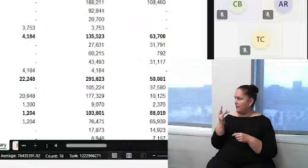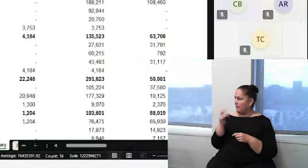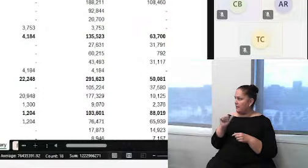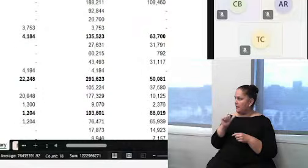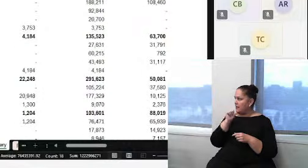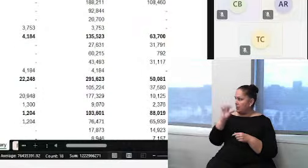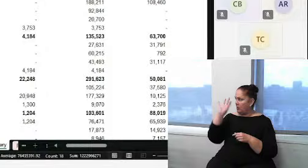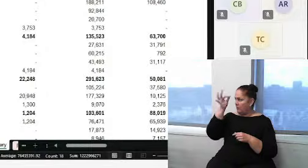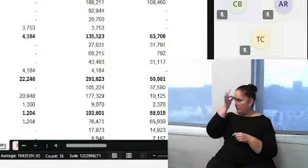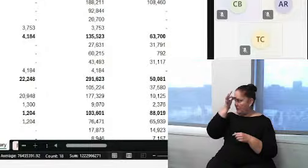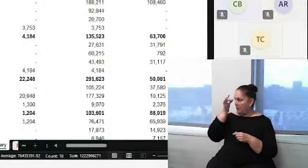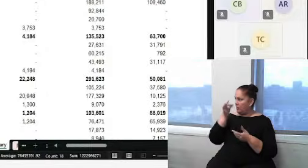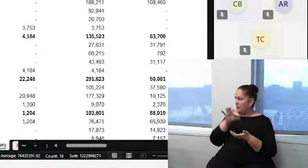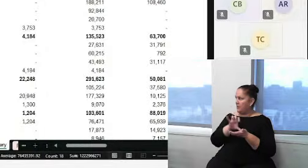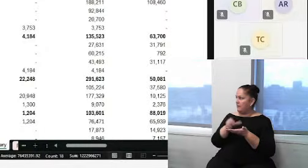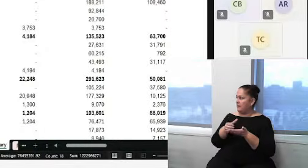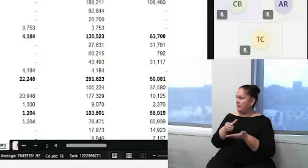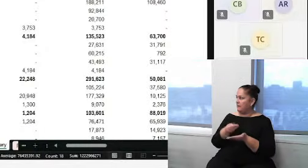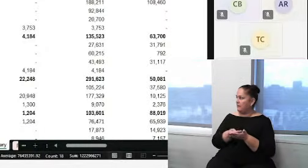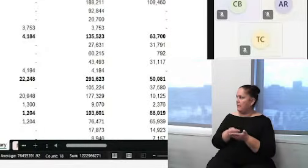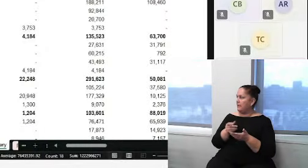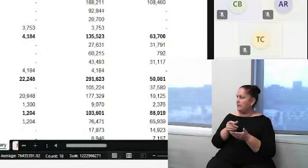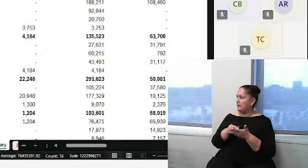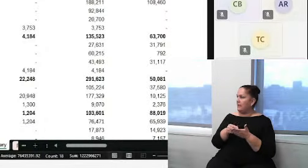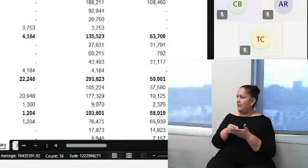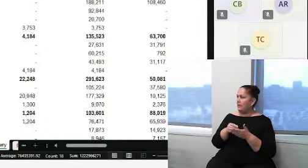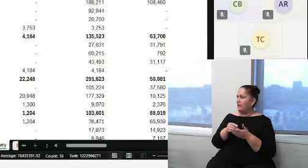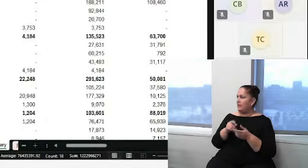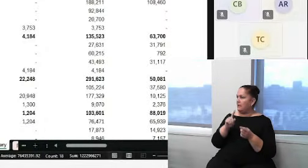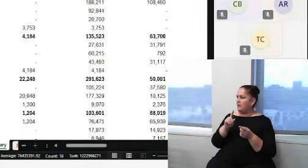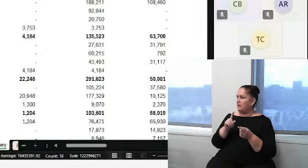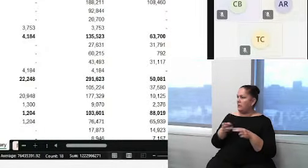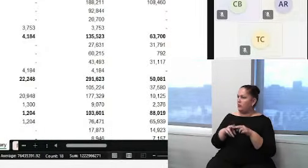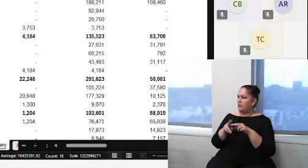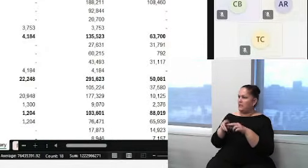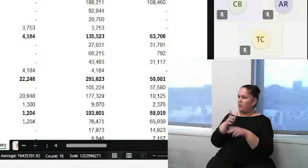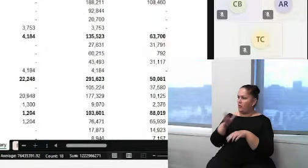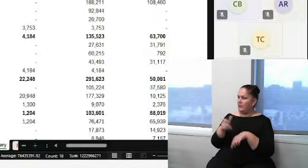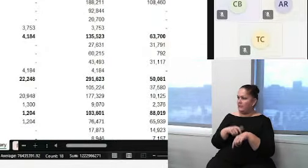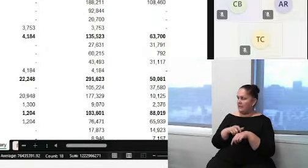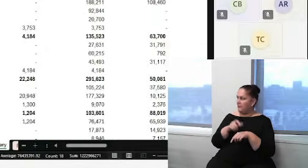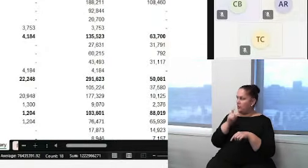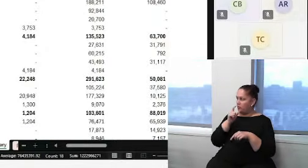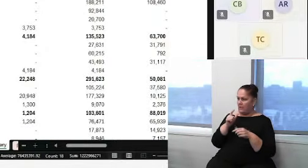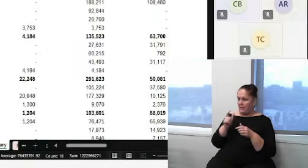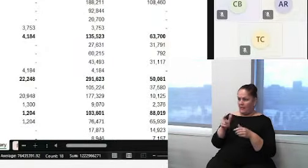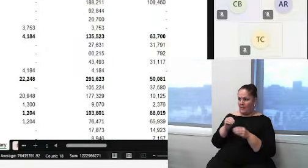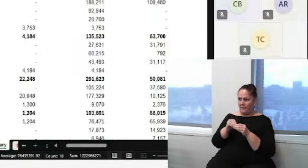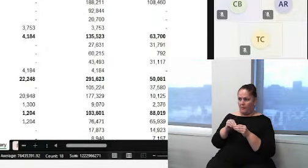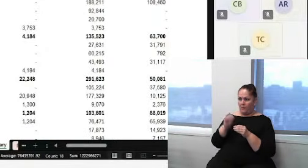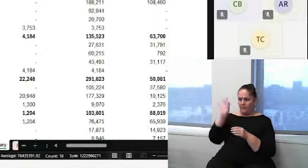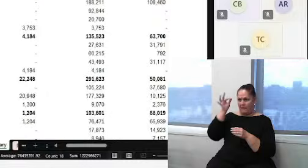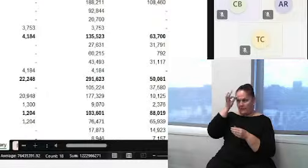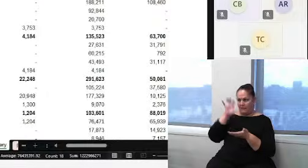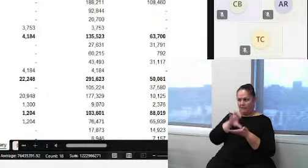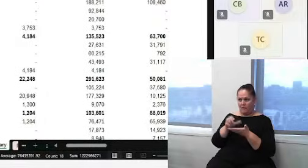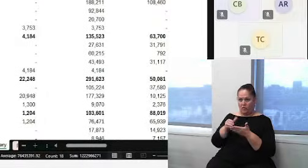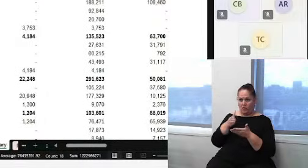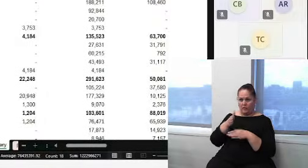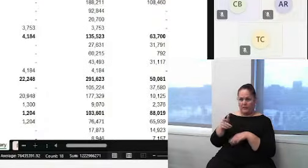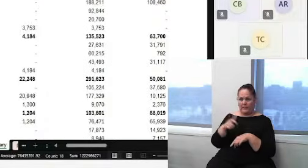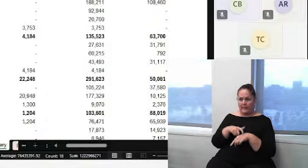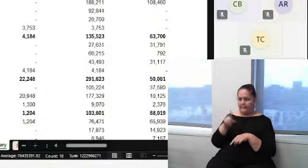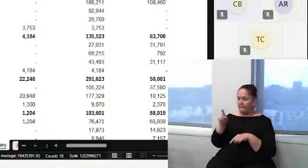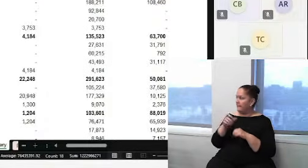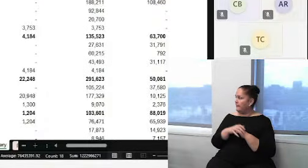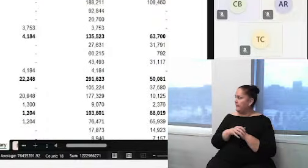is it then that the non-federal ratepayer funds are increasing over time? Shouldn't you be getting more